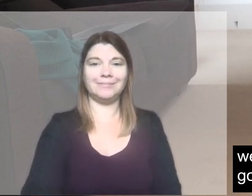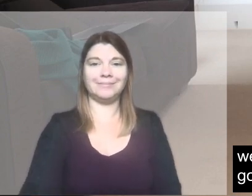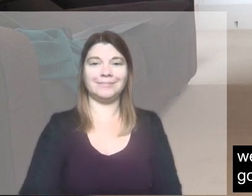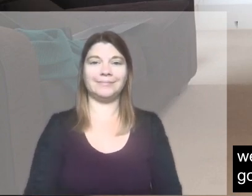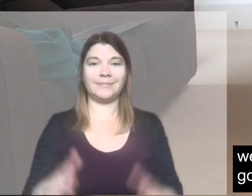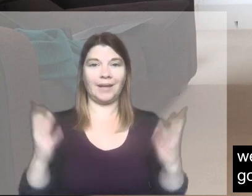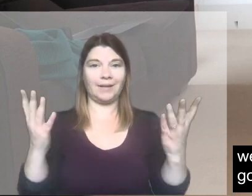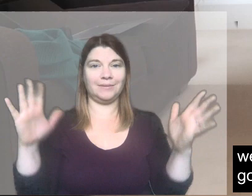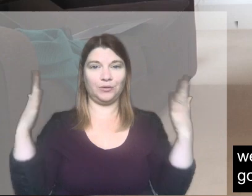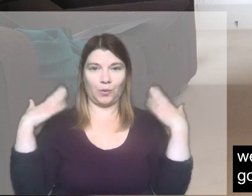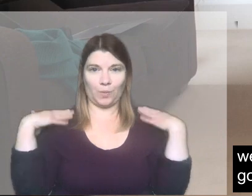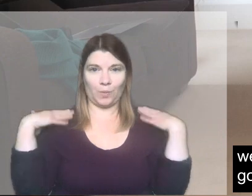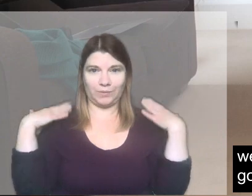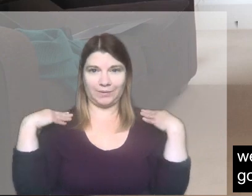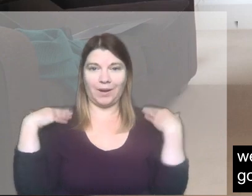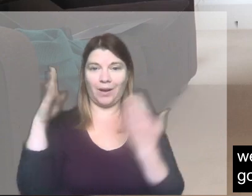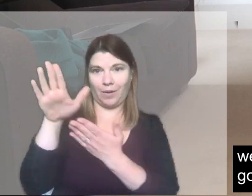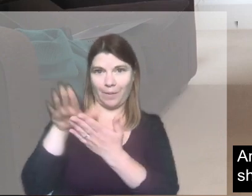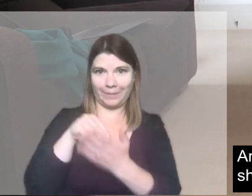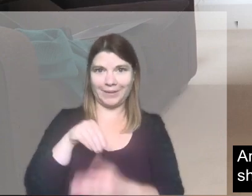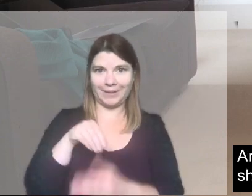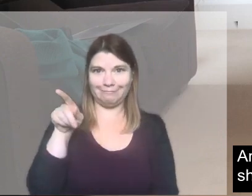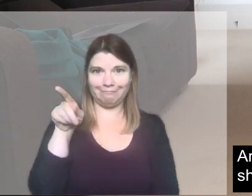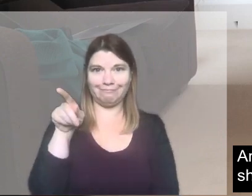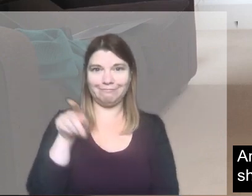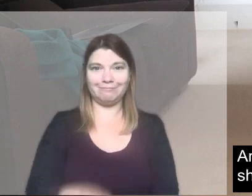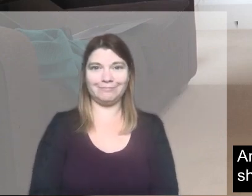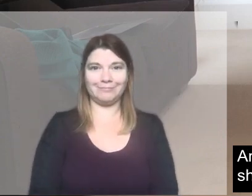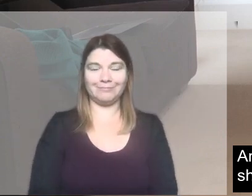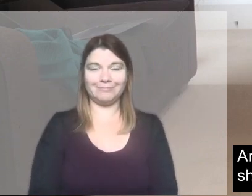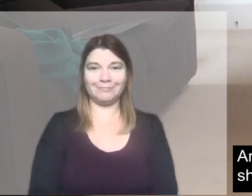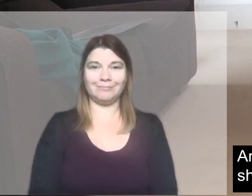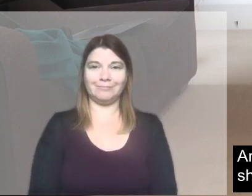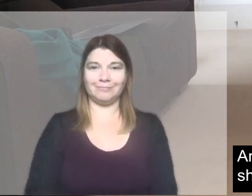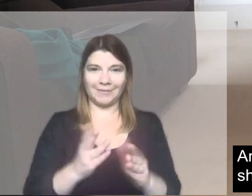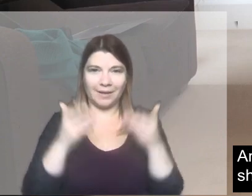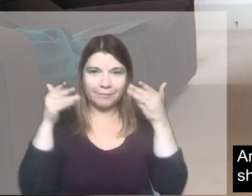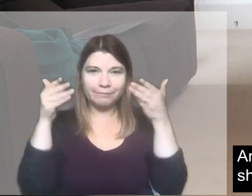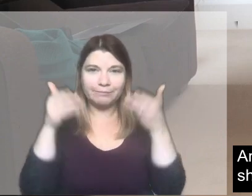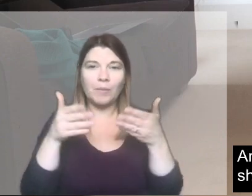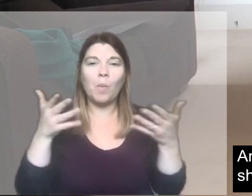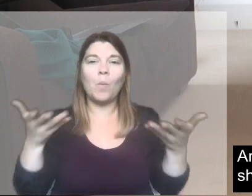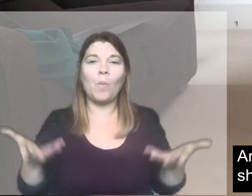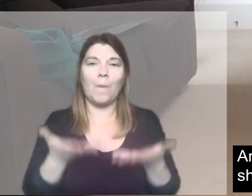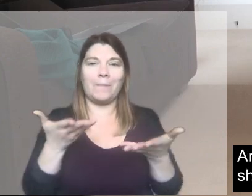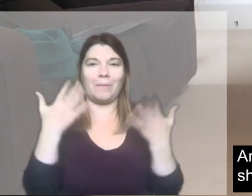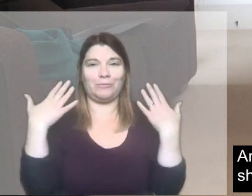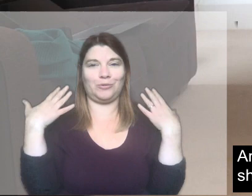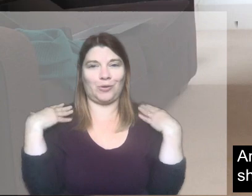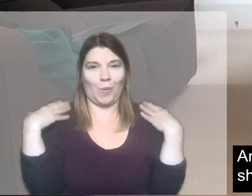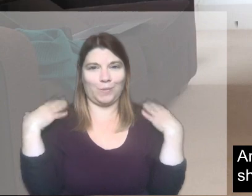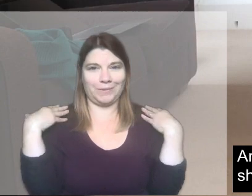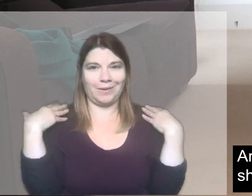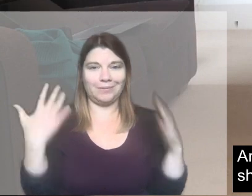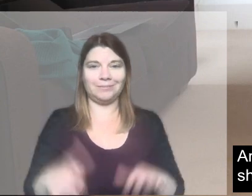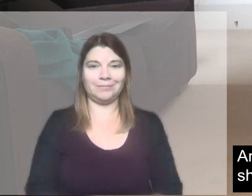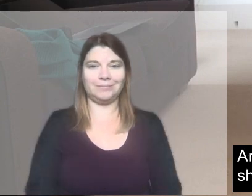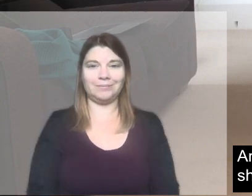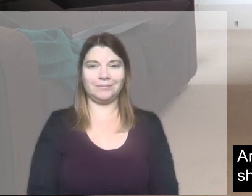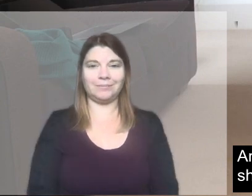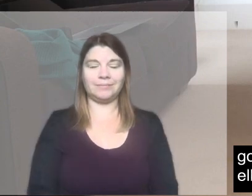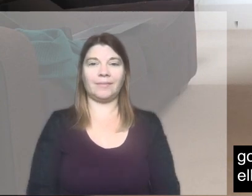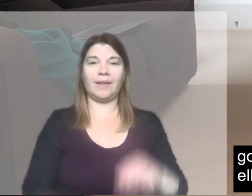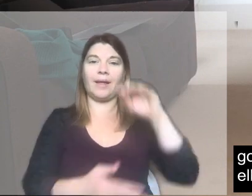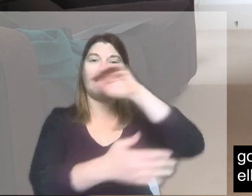we're going to place them onto our shoulders, okay? And this is going to warm up our shoulder joints now.